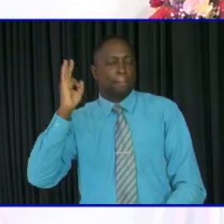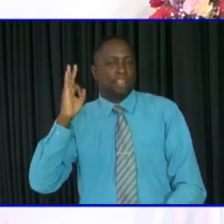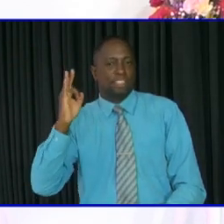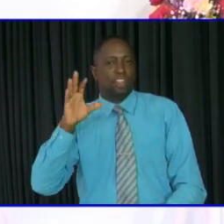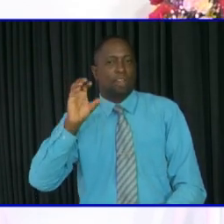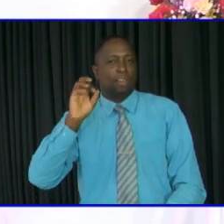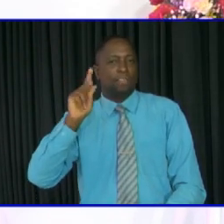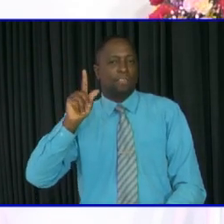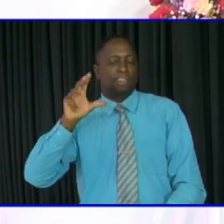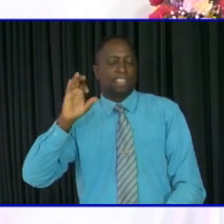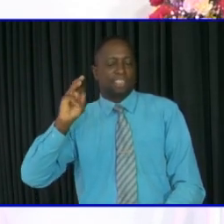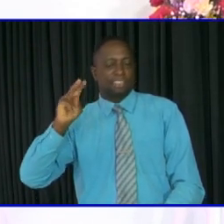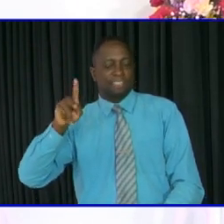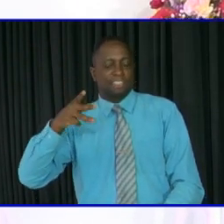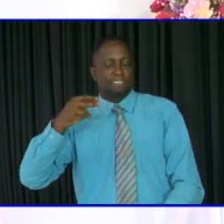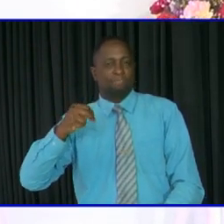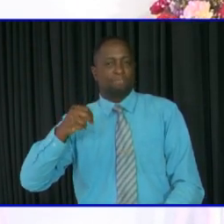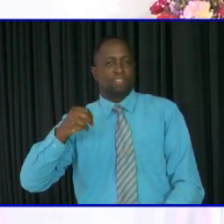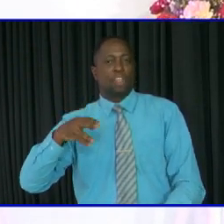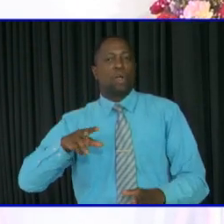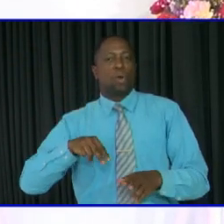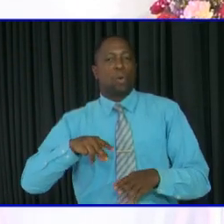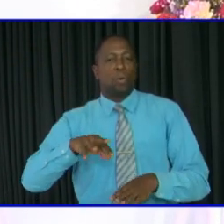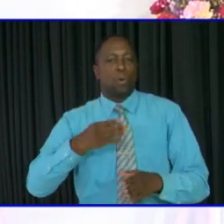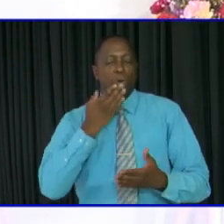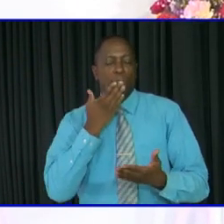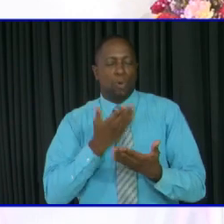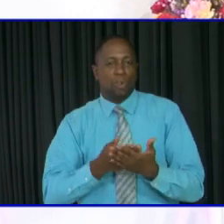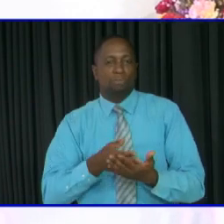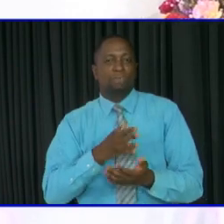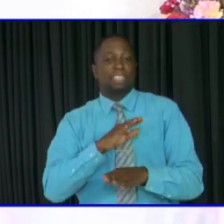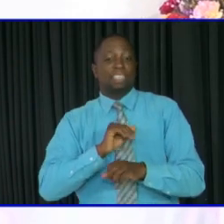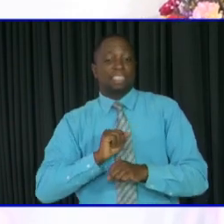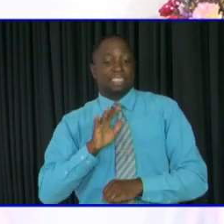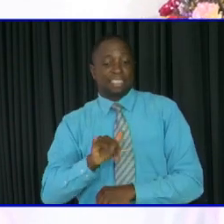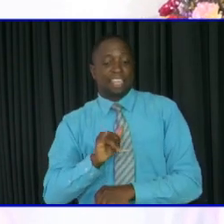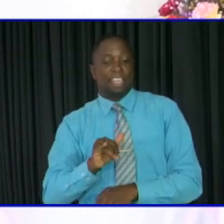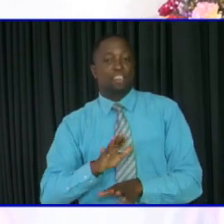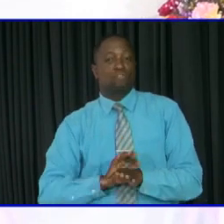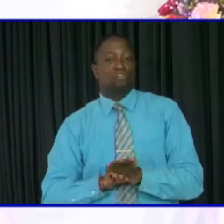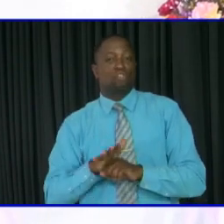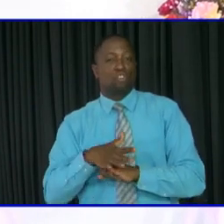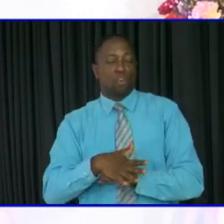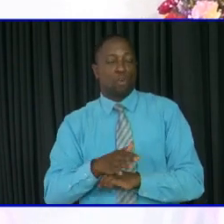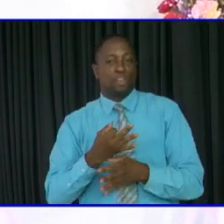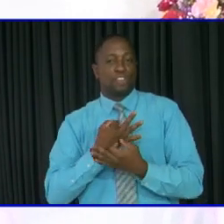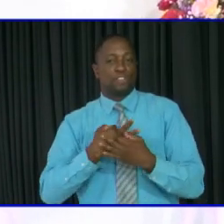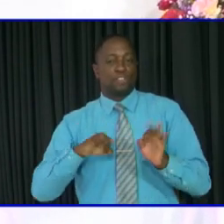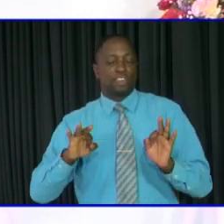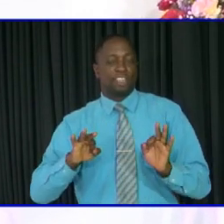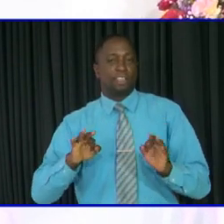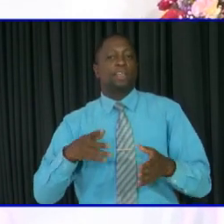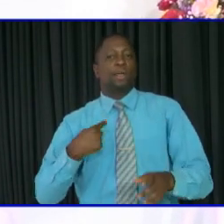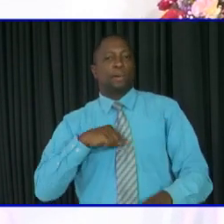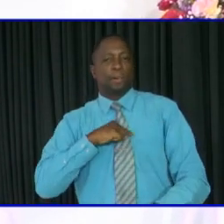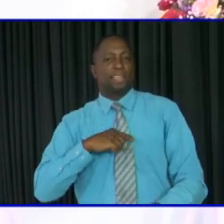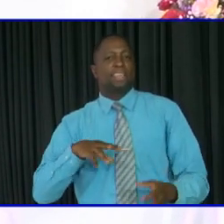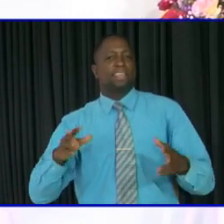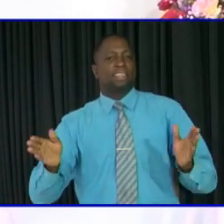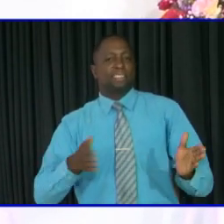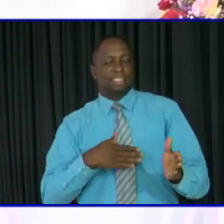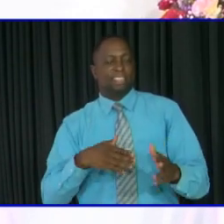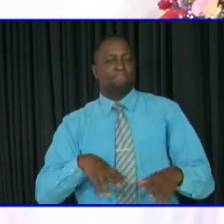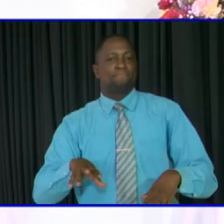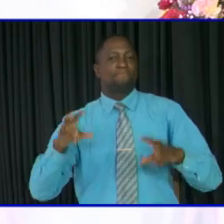good, stay COVID-free, and come with us right now as we sing again our theme song with Hosanna